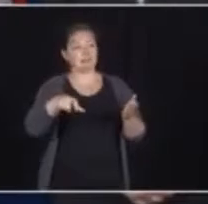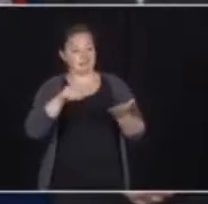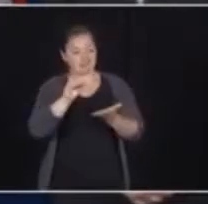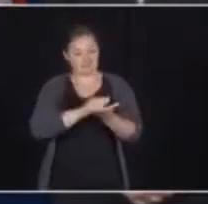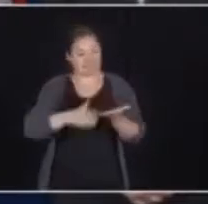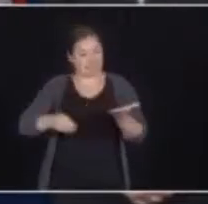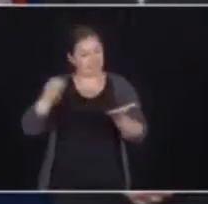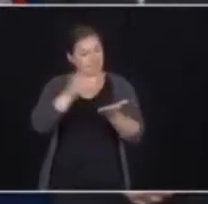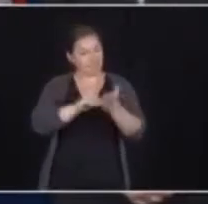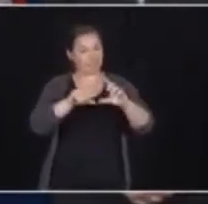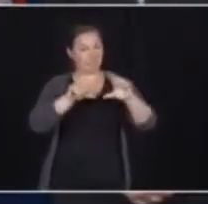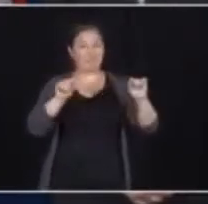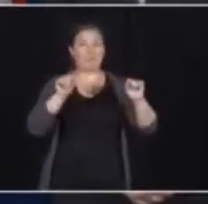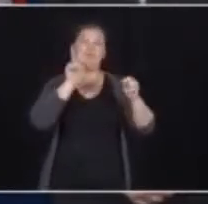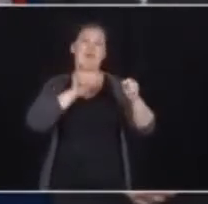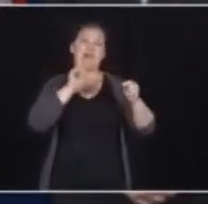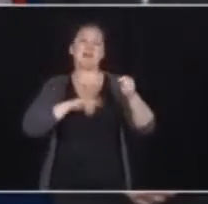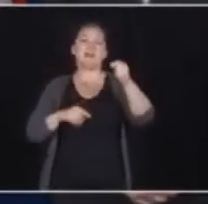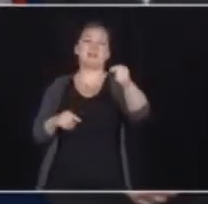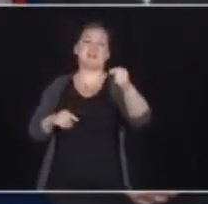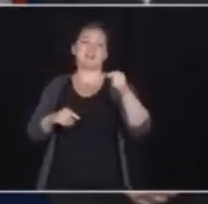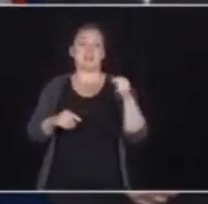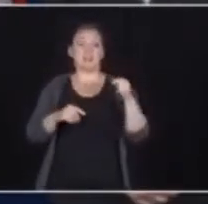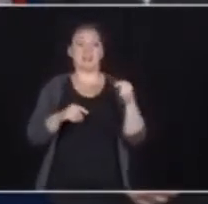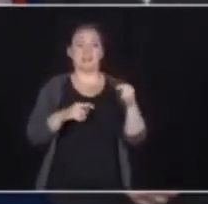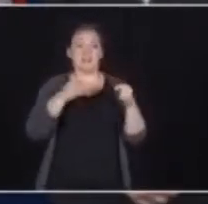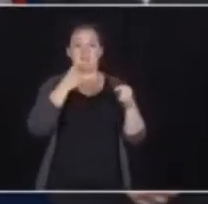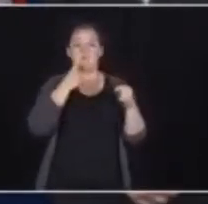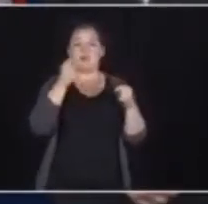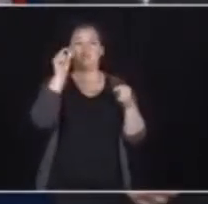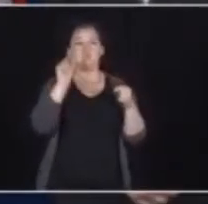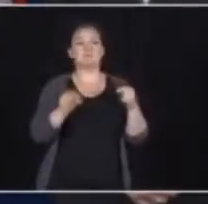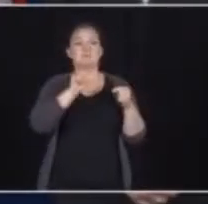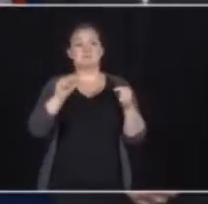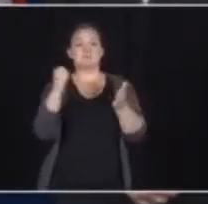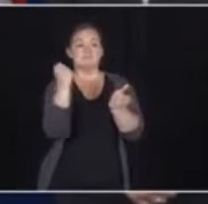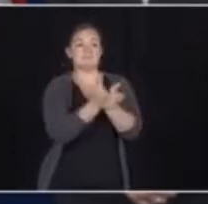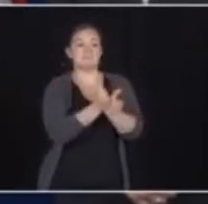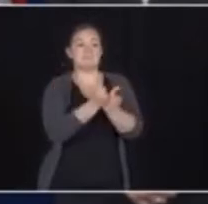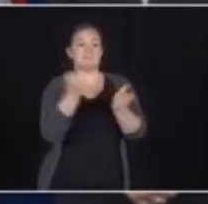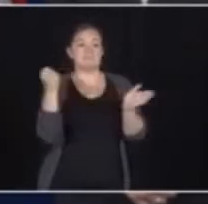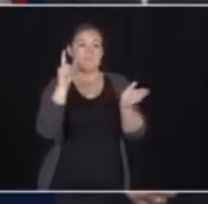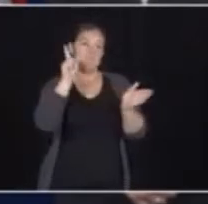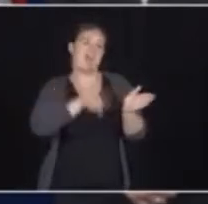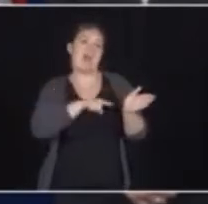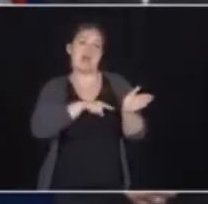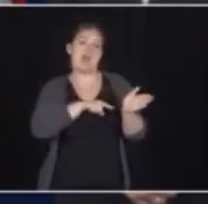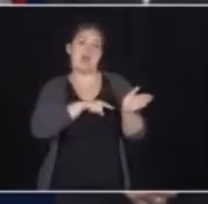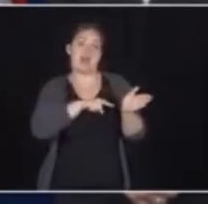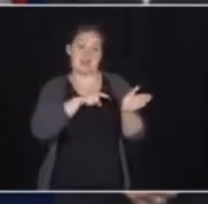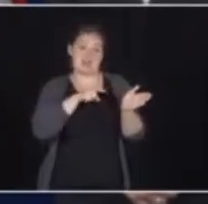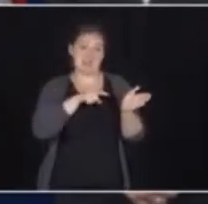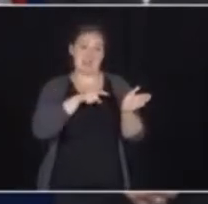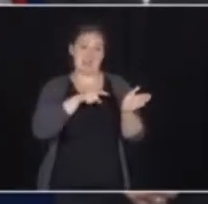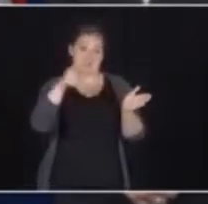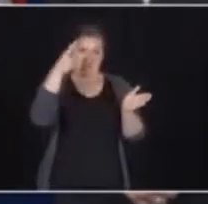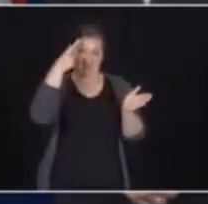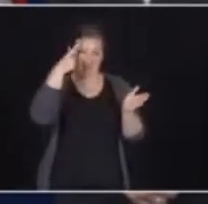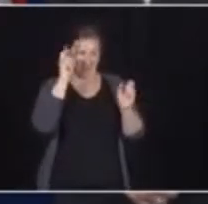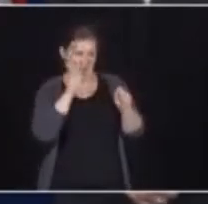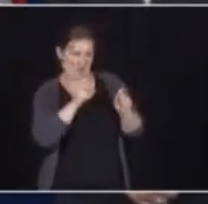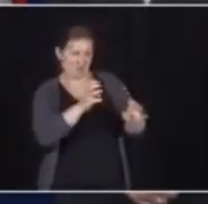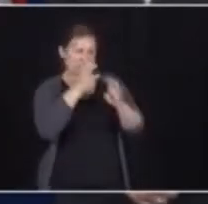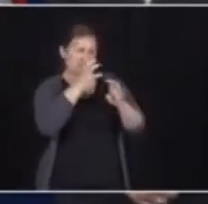symbol. This is probably just for Minister Elliott again. I mean, what is your take on that? Do you think there needs to be stronger laws in place,